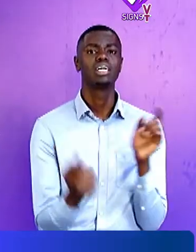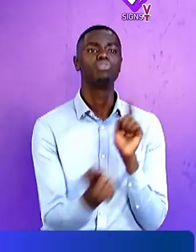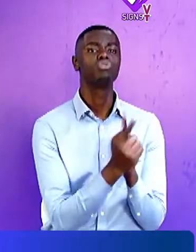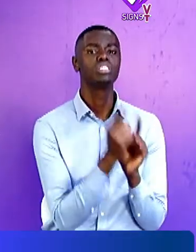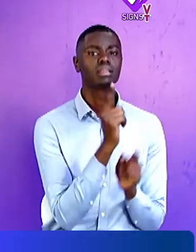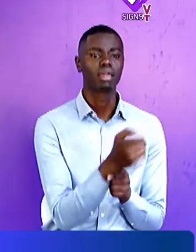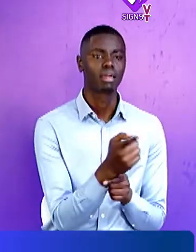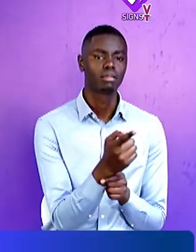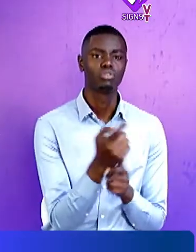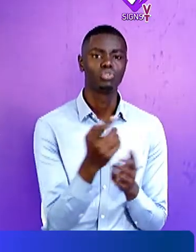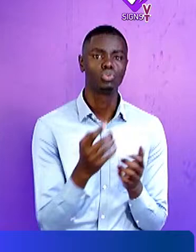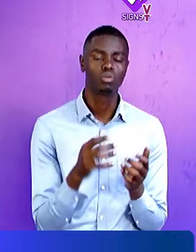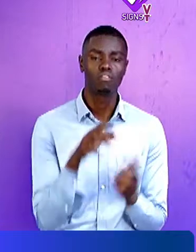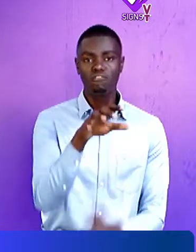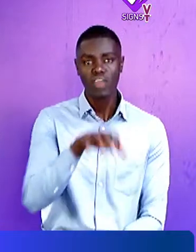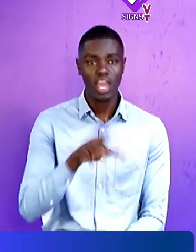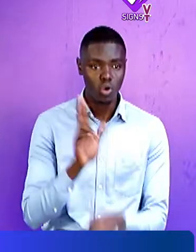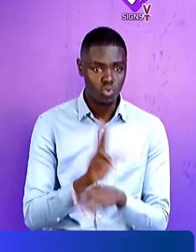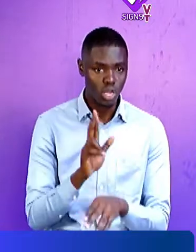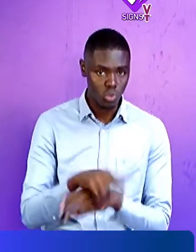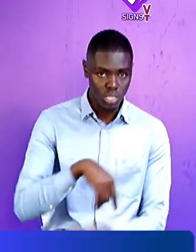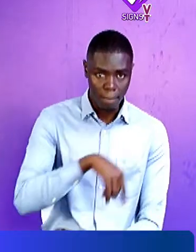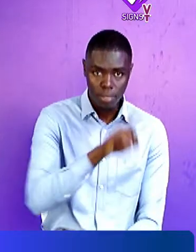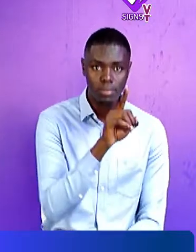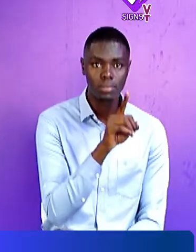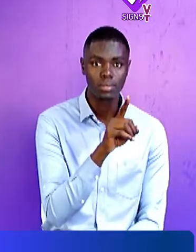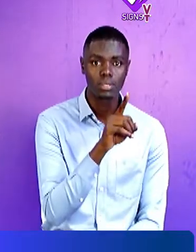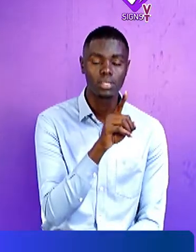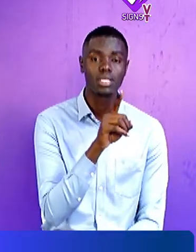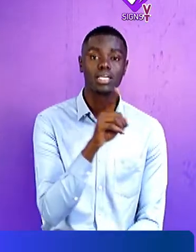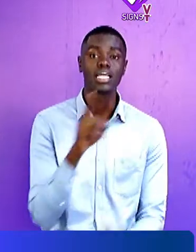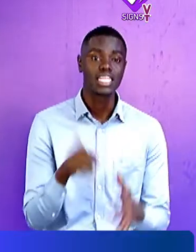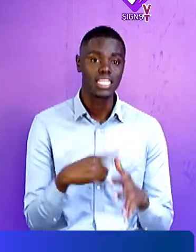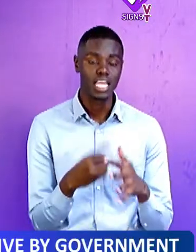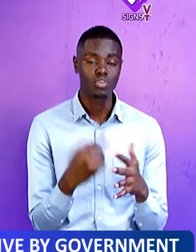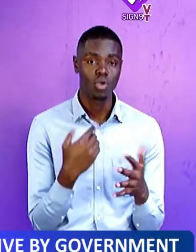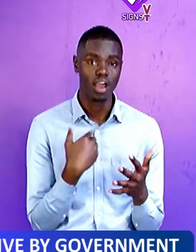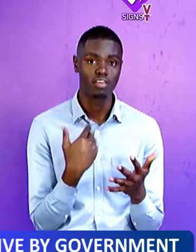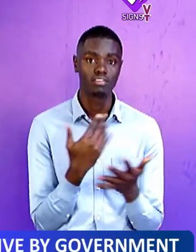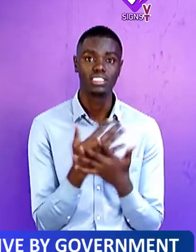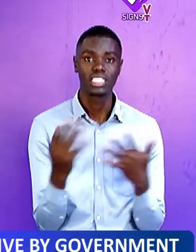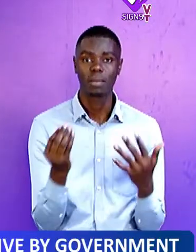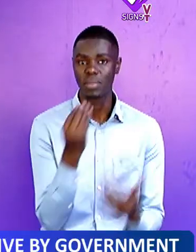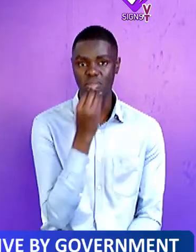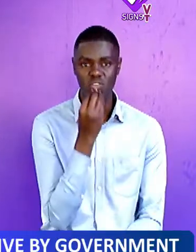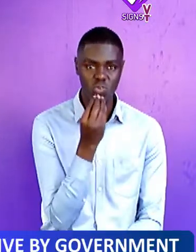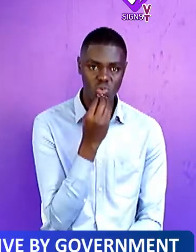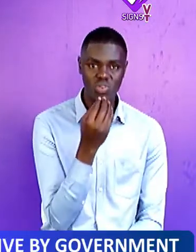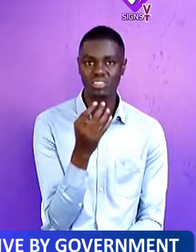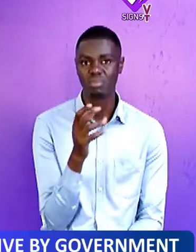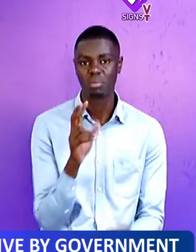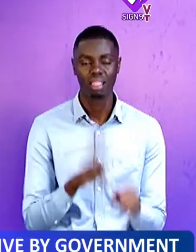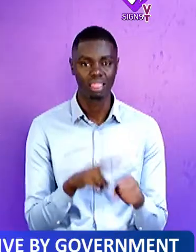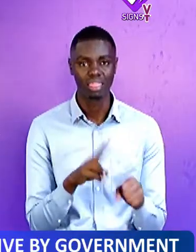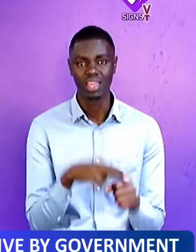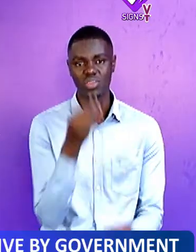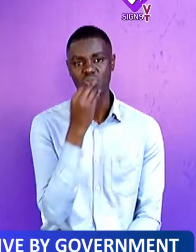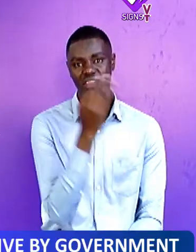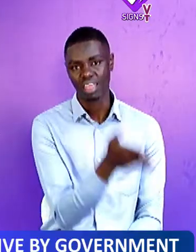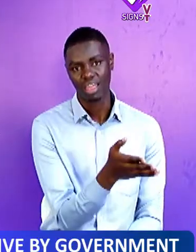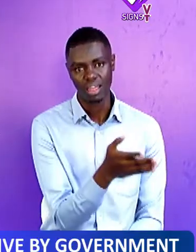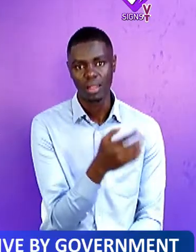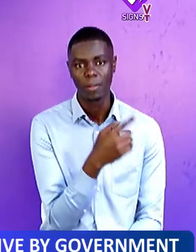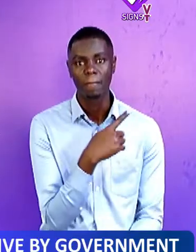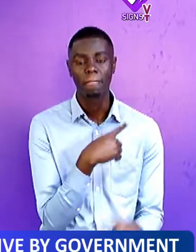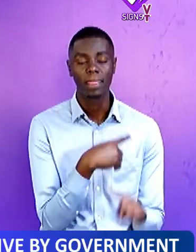that place with your own fare, isn't it? Because no one gives you fare. Then of course you have some snacks and some drinks and you eat there about, isn't it? But